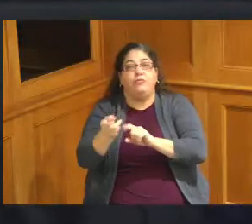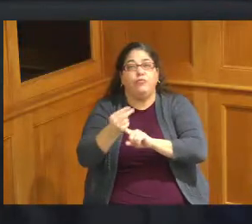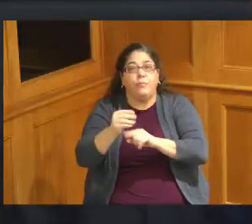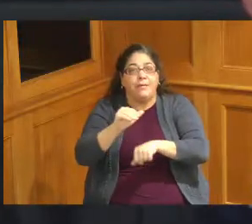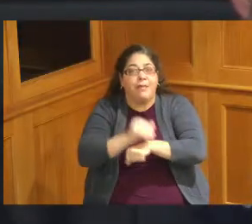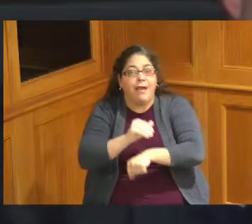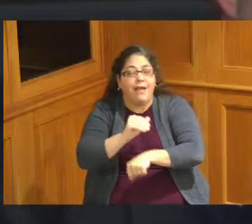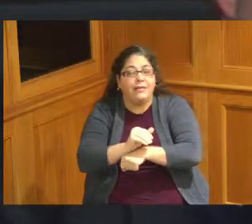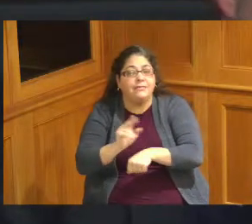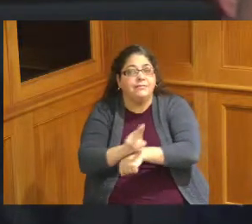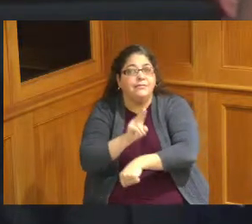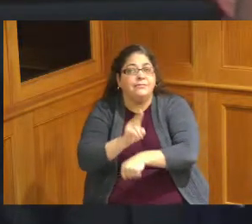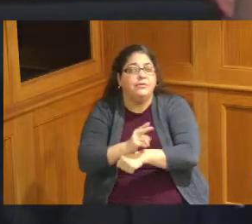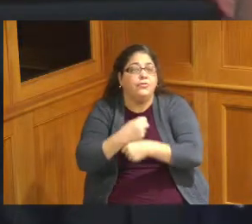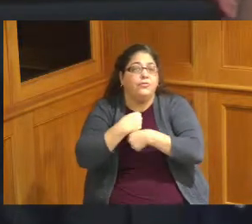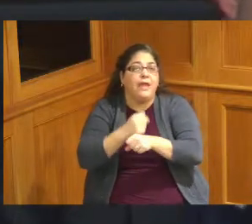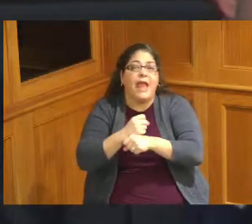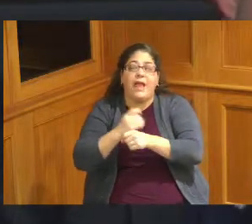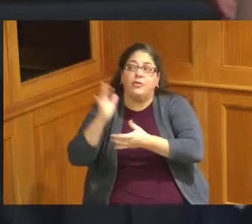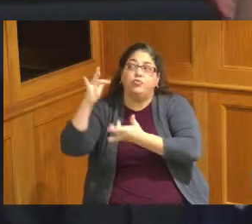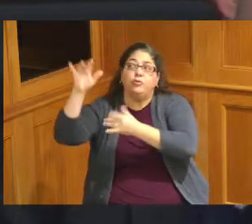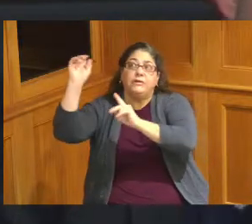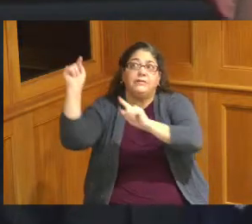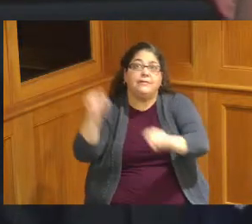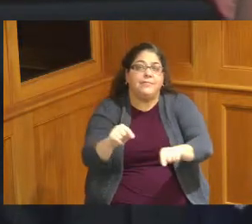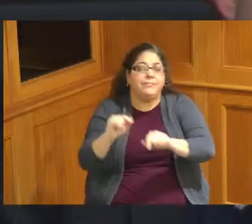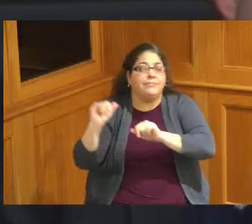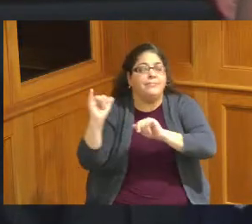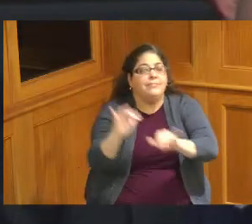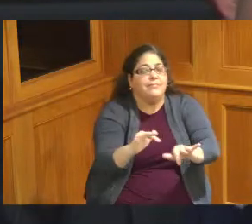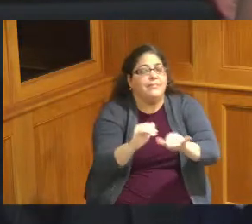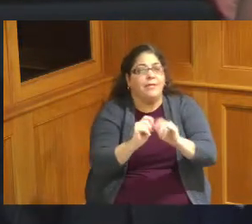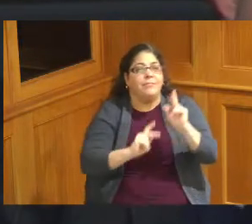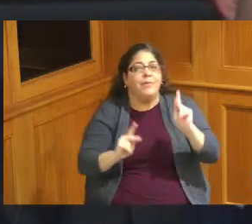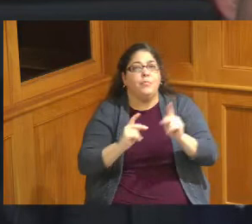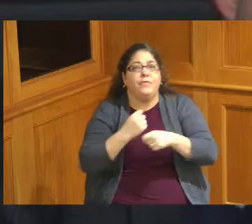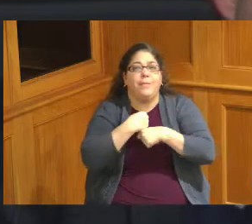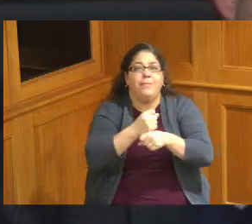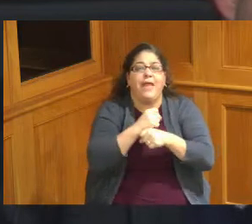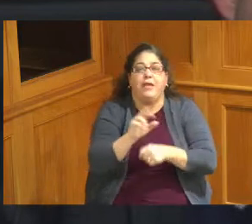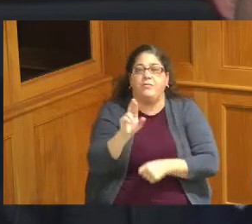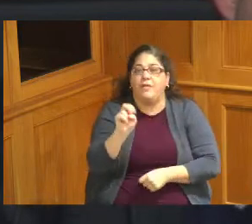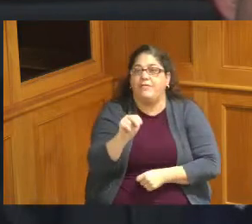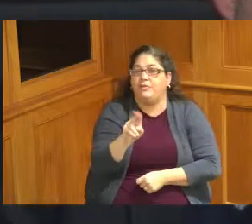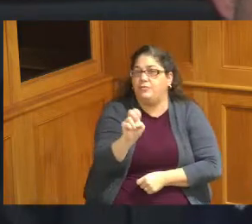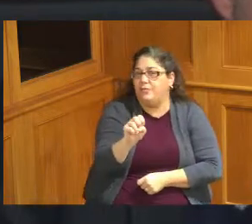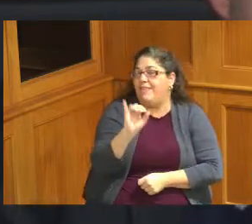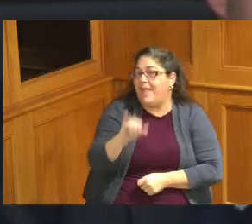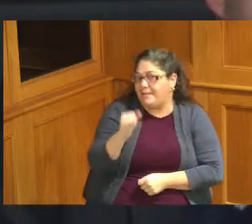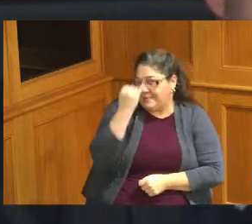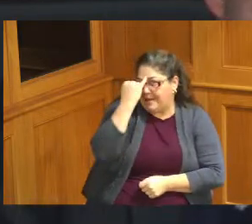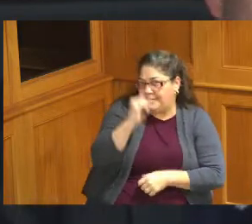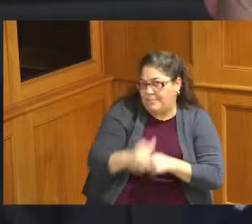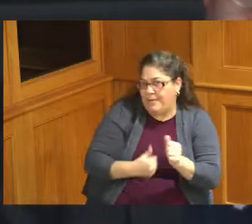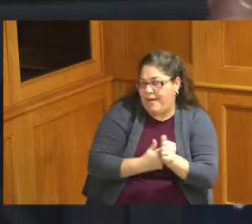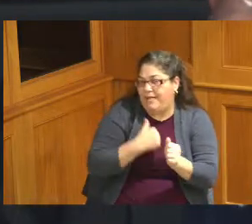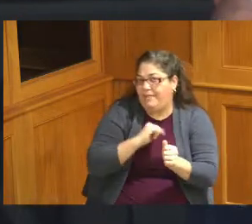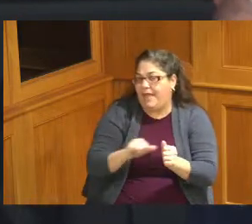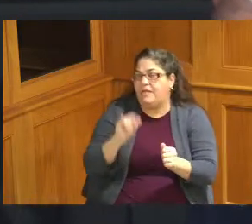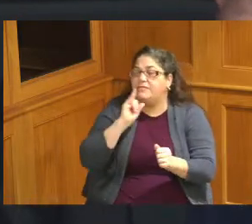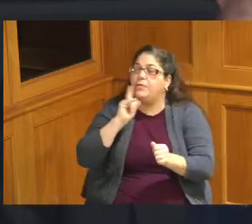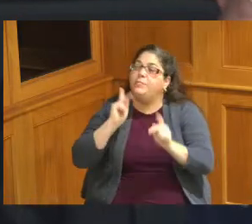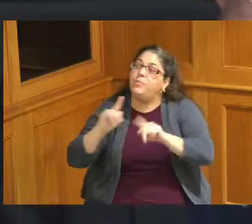tourism opportunities, that bring people into the county and generate revenue. So that was kind of the idea behind it. And so some of